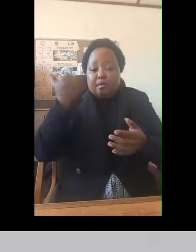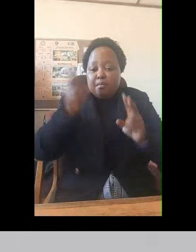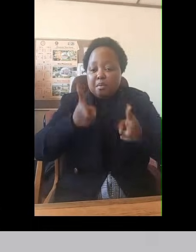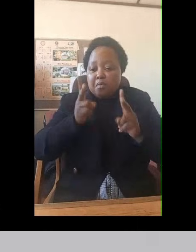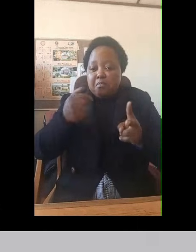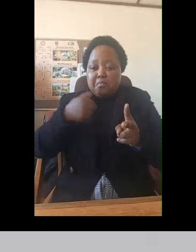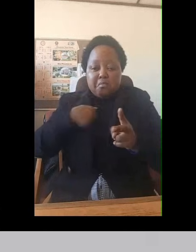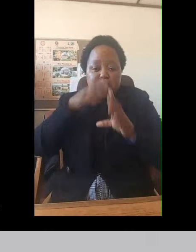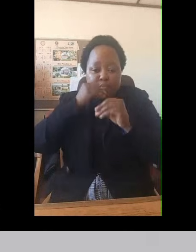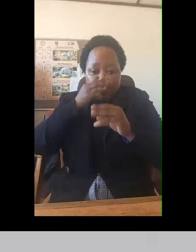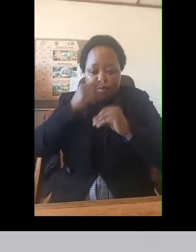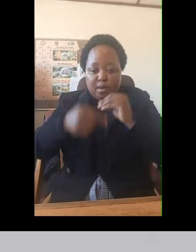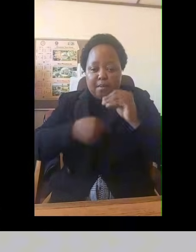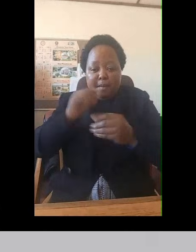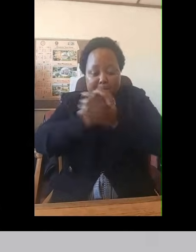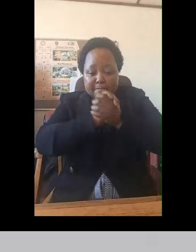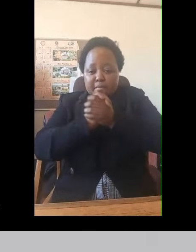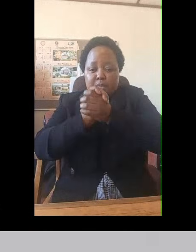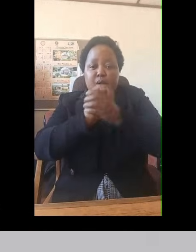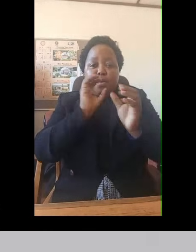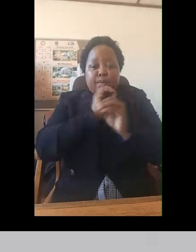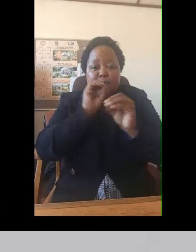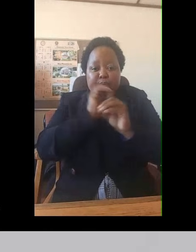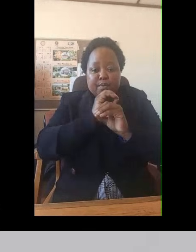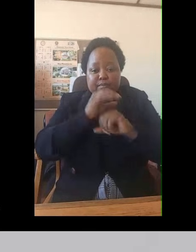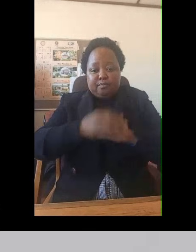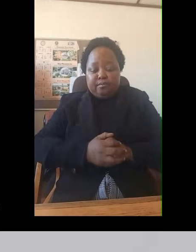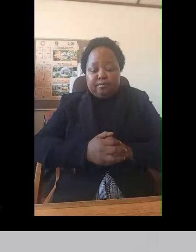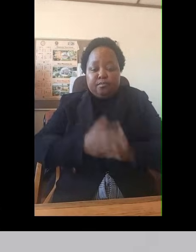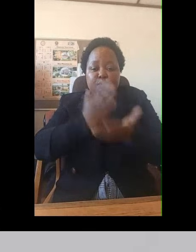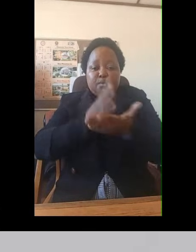participants here. Allow